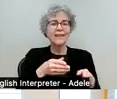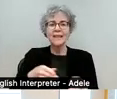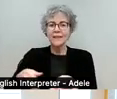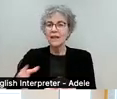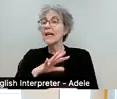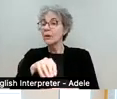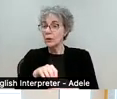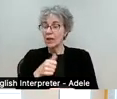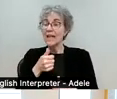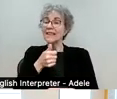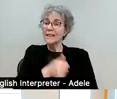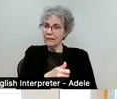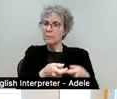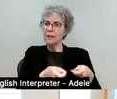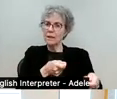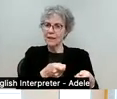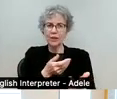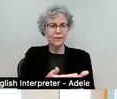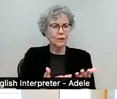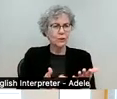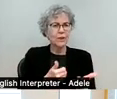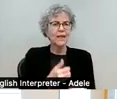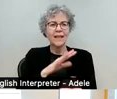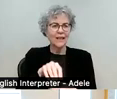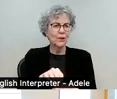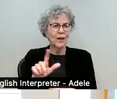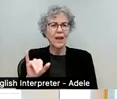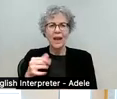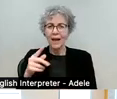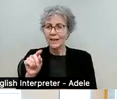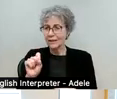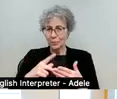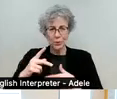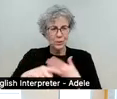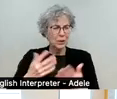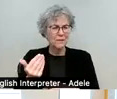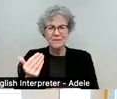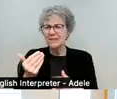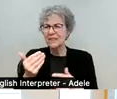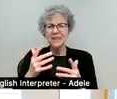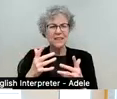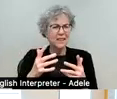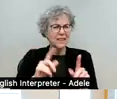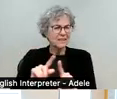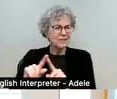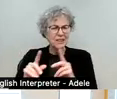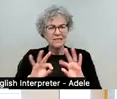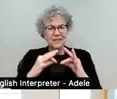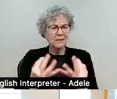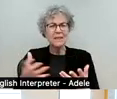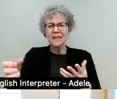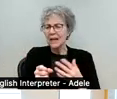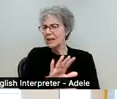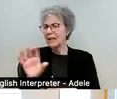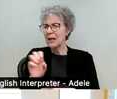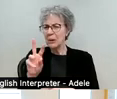self-managed funding, including our LIGHTS programs, which supports about 50 individuals where families are hiring their own staff with money that is